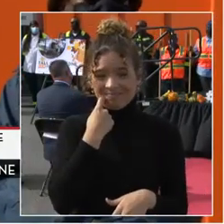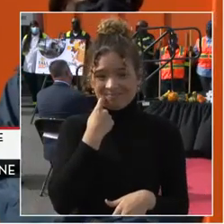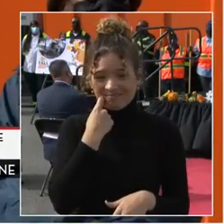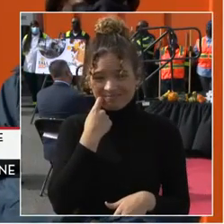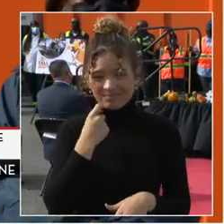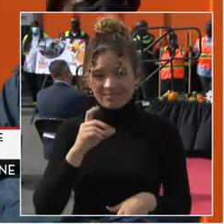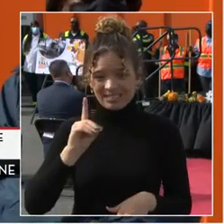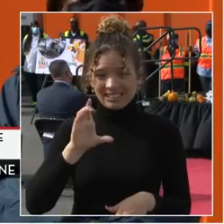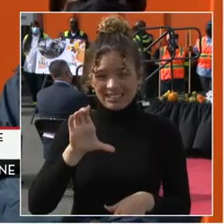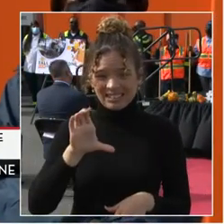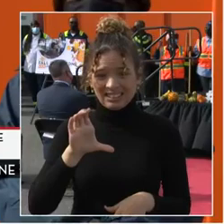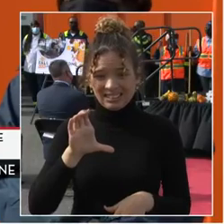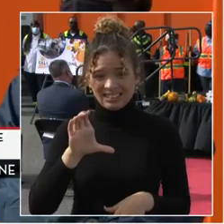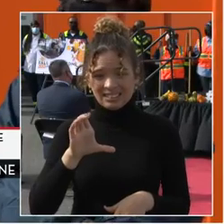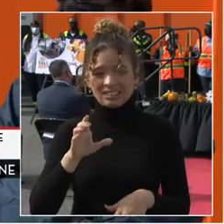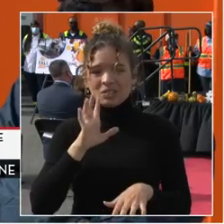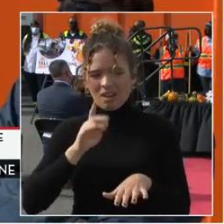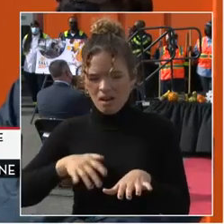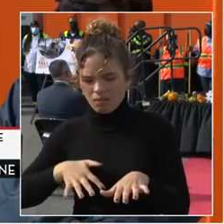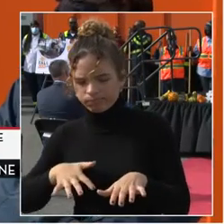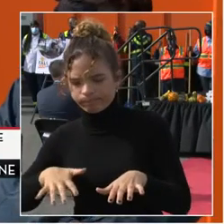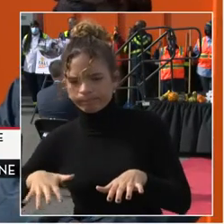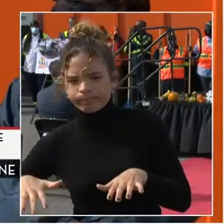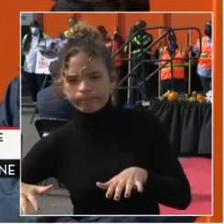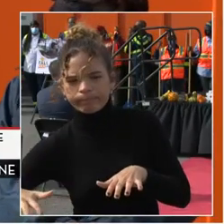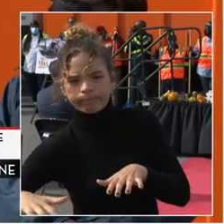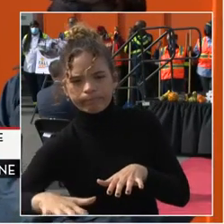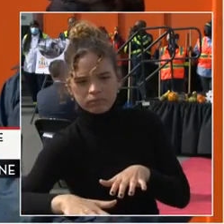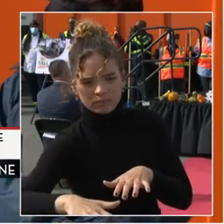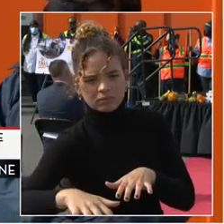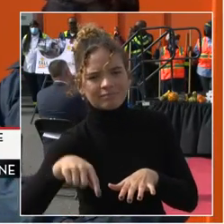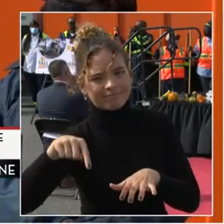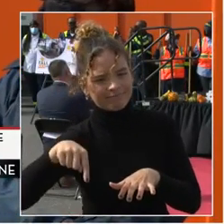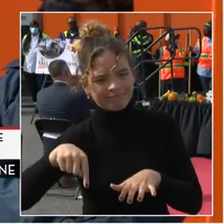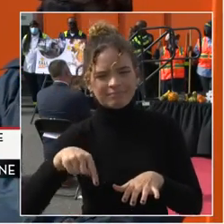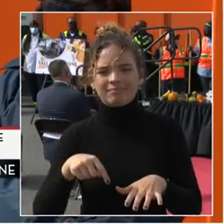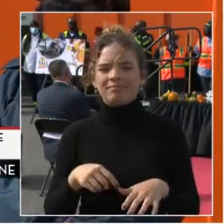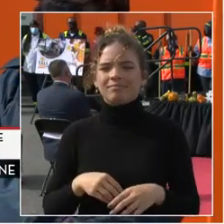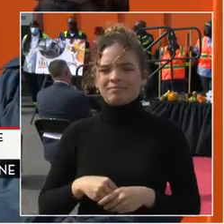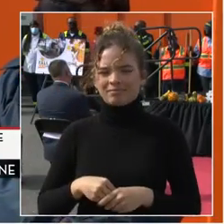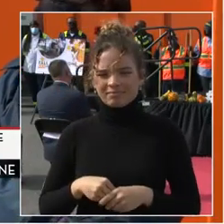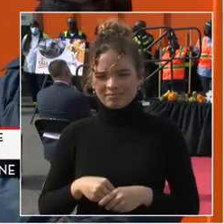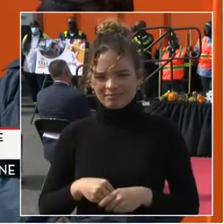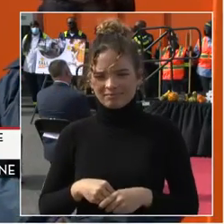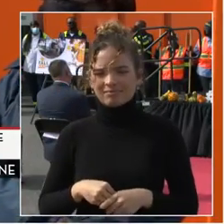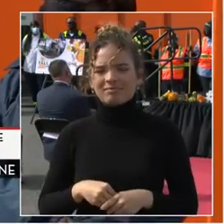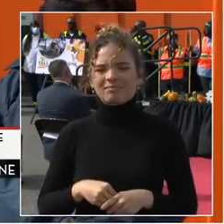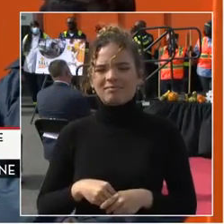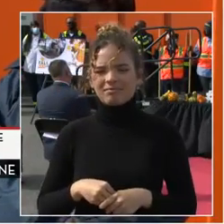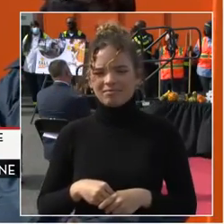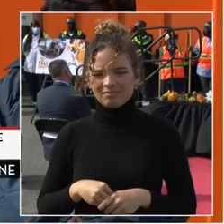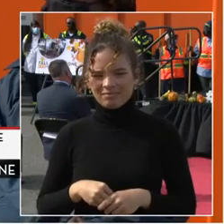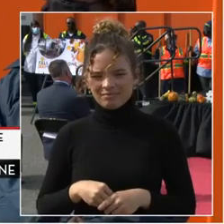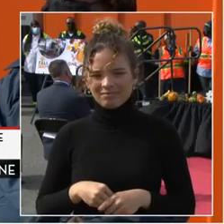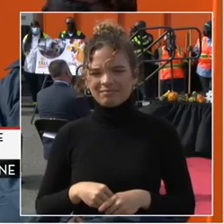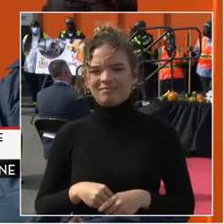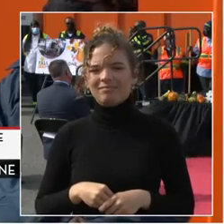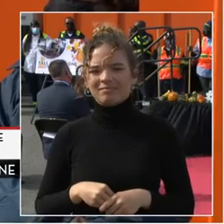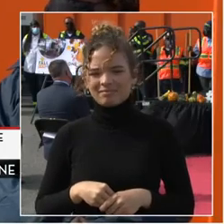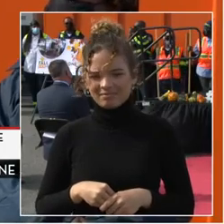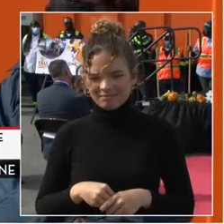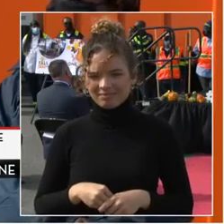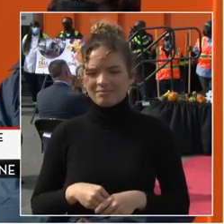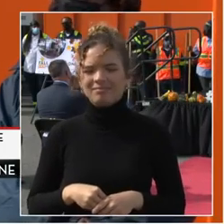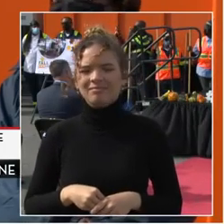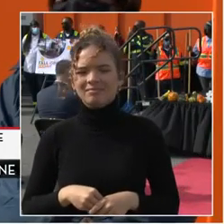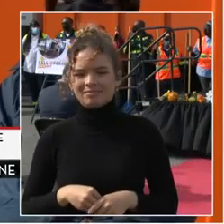tomorrow. Director Chris Rodriguez from the Department of Homeland Security will be making some briefings throughout